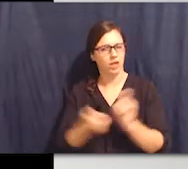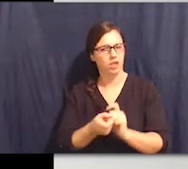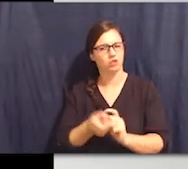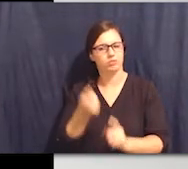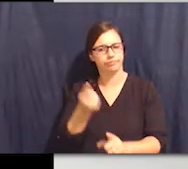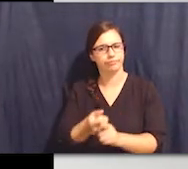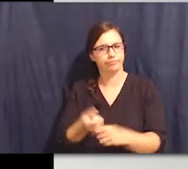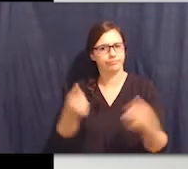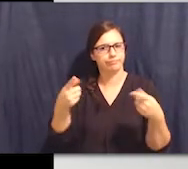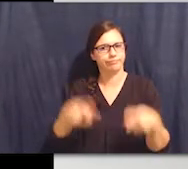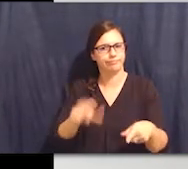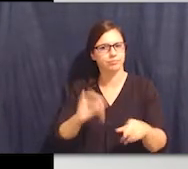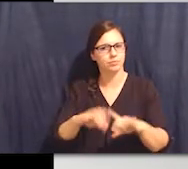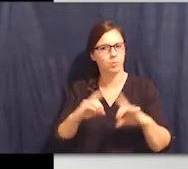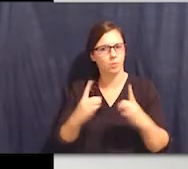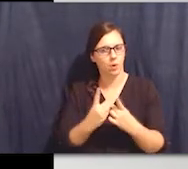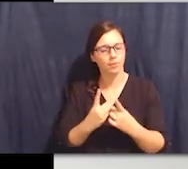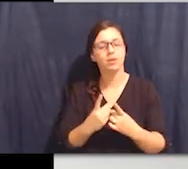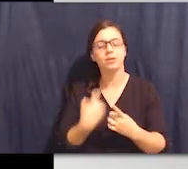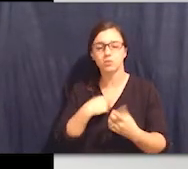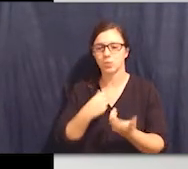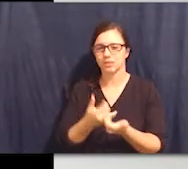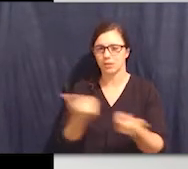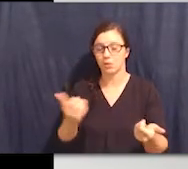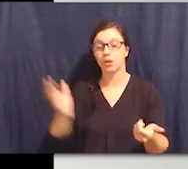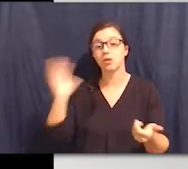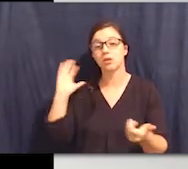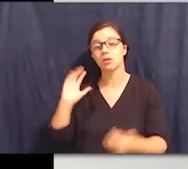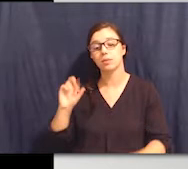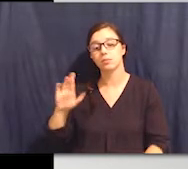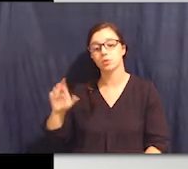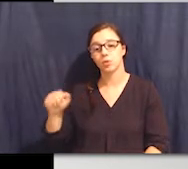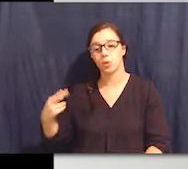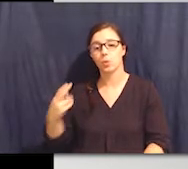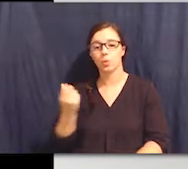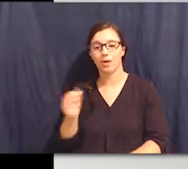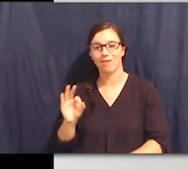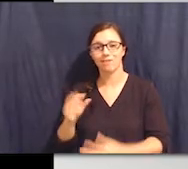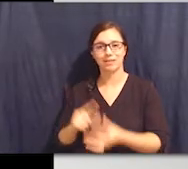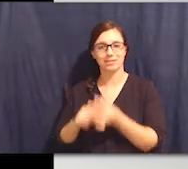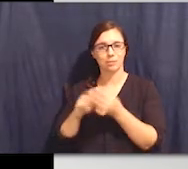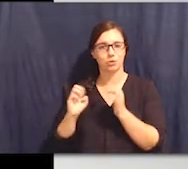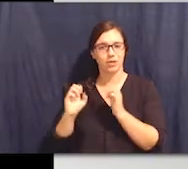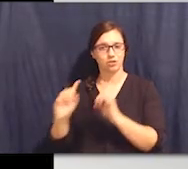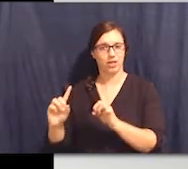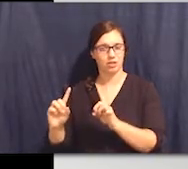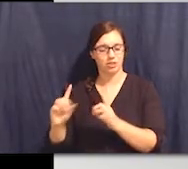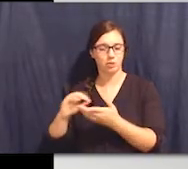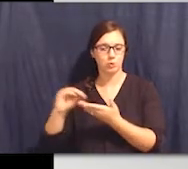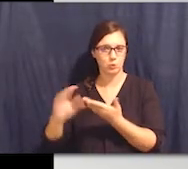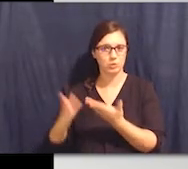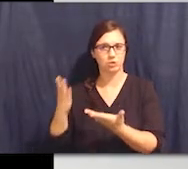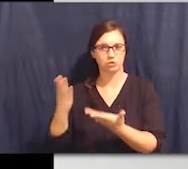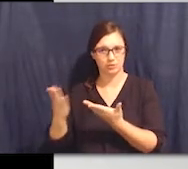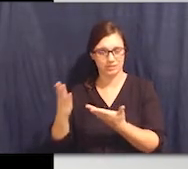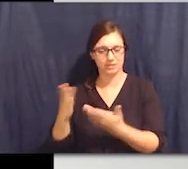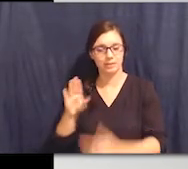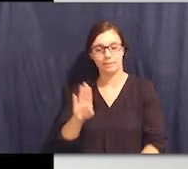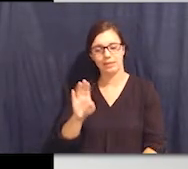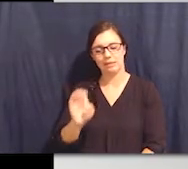the department. And so we separated. We used to be the Bureau of Exceptional Education and Student Services,